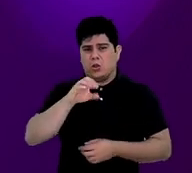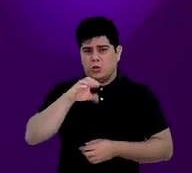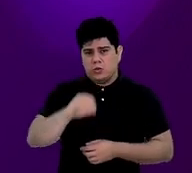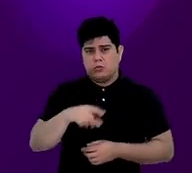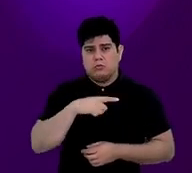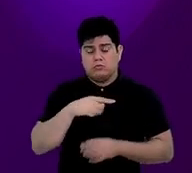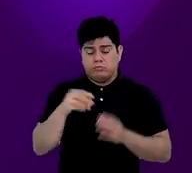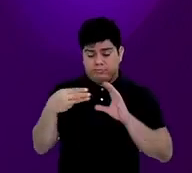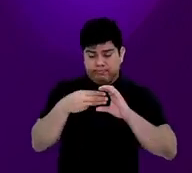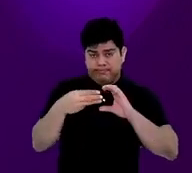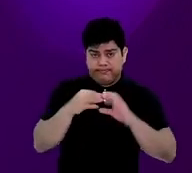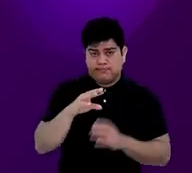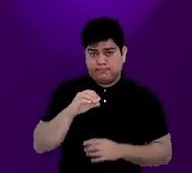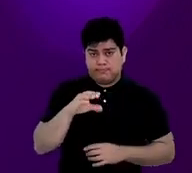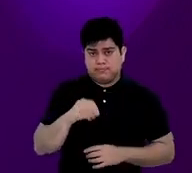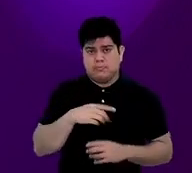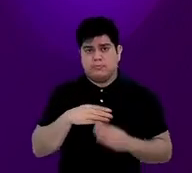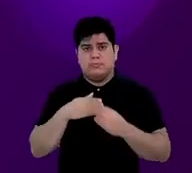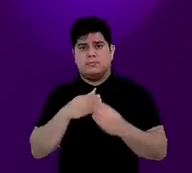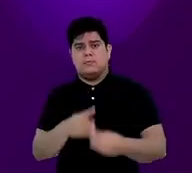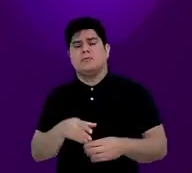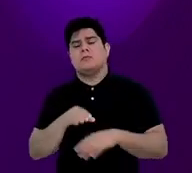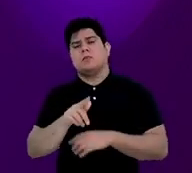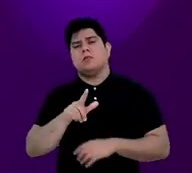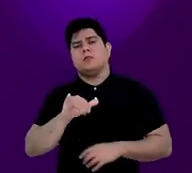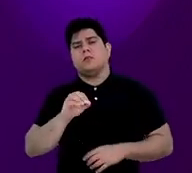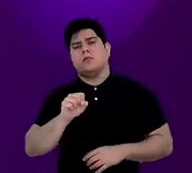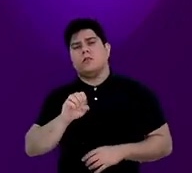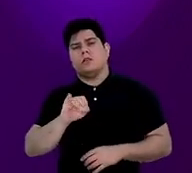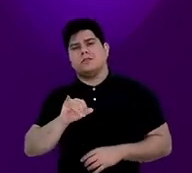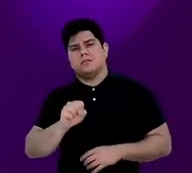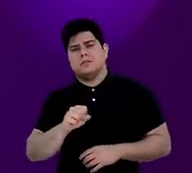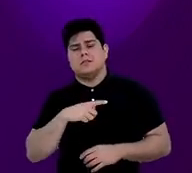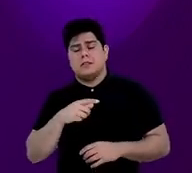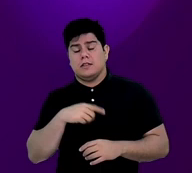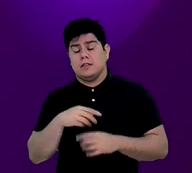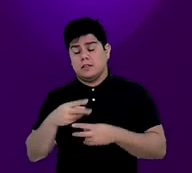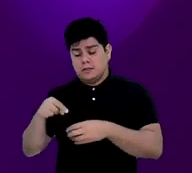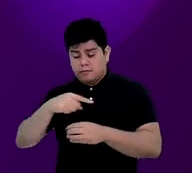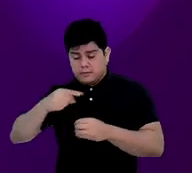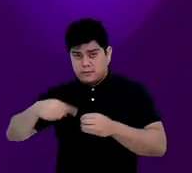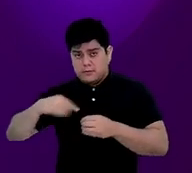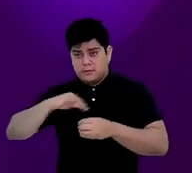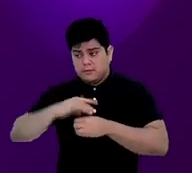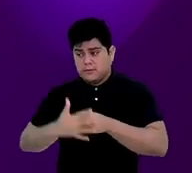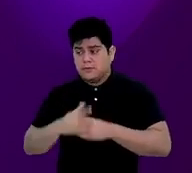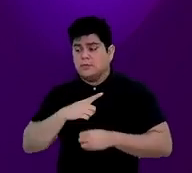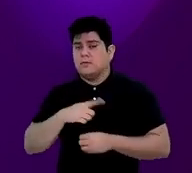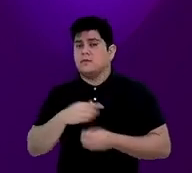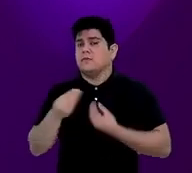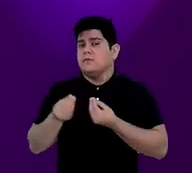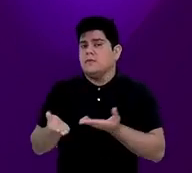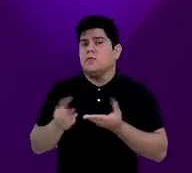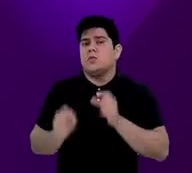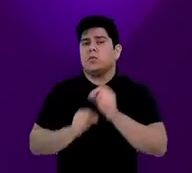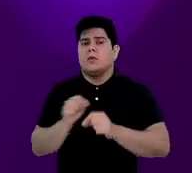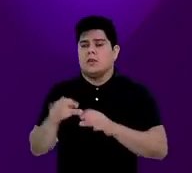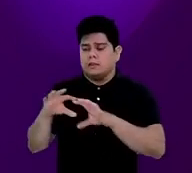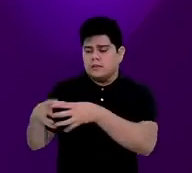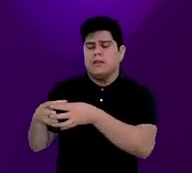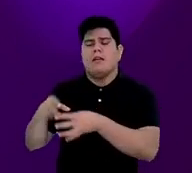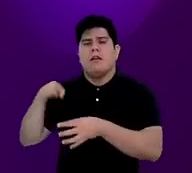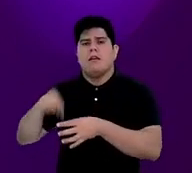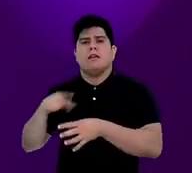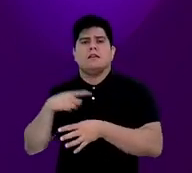mitochondria are activated, they leave their niche in search of oxygen because they need to do oxidative phosphorylation. And